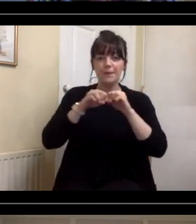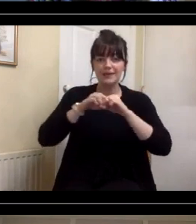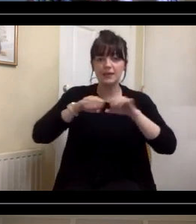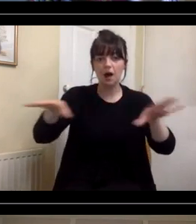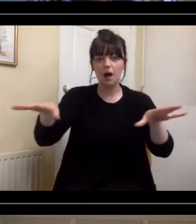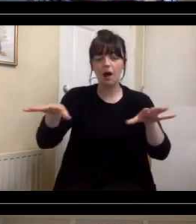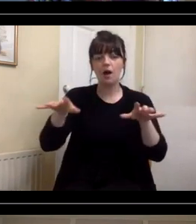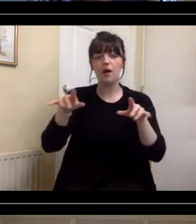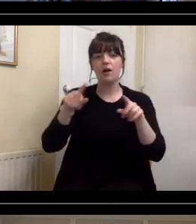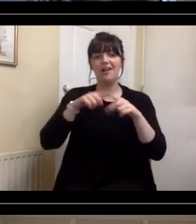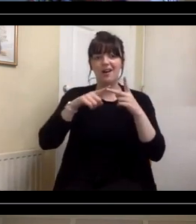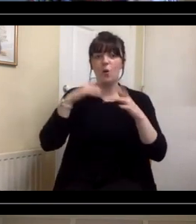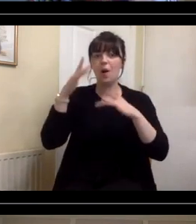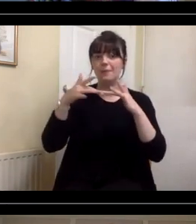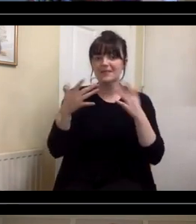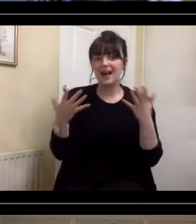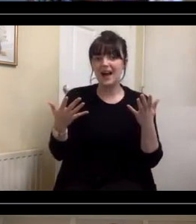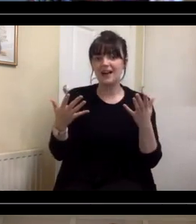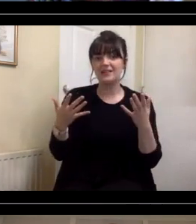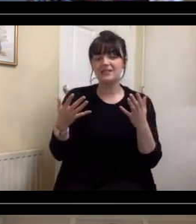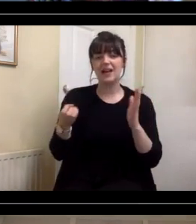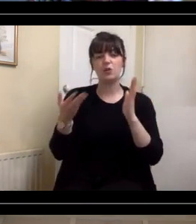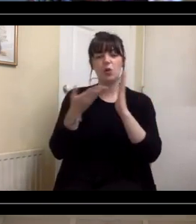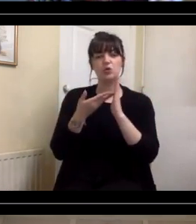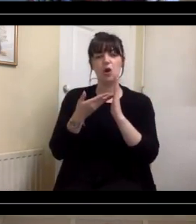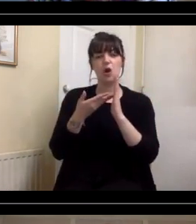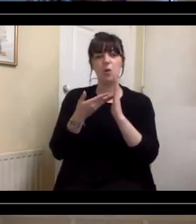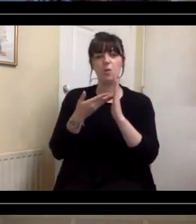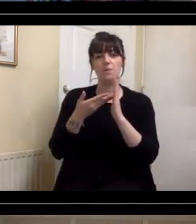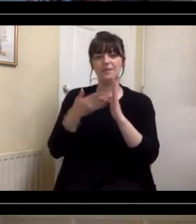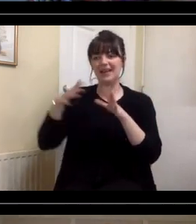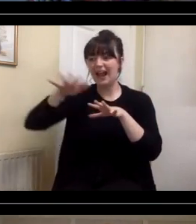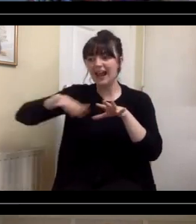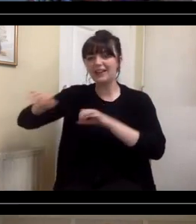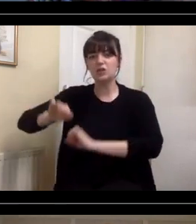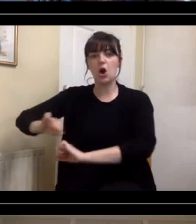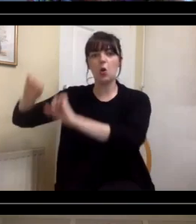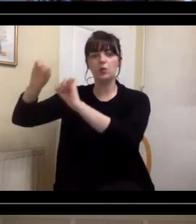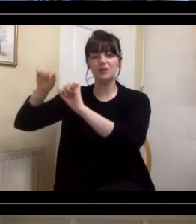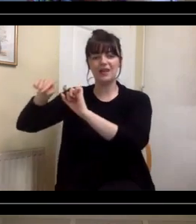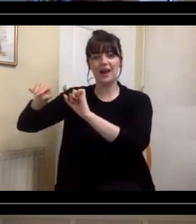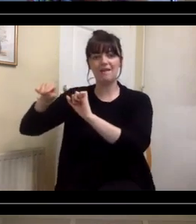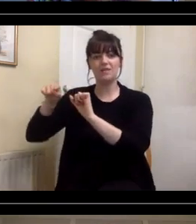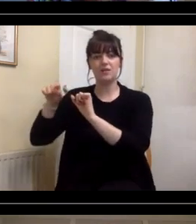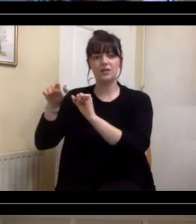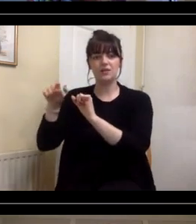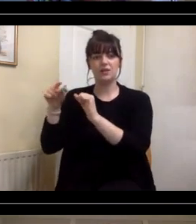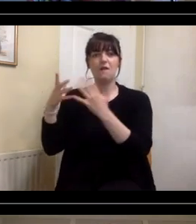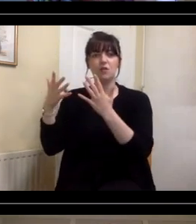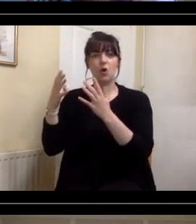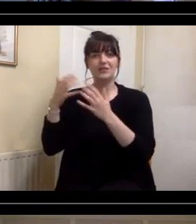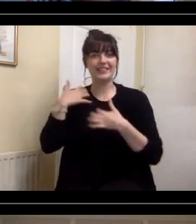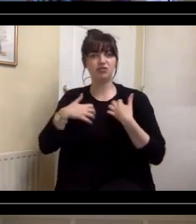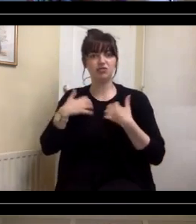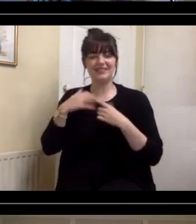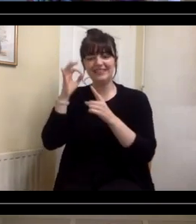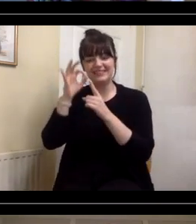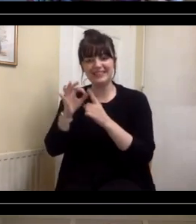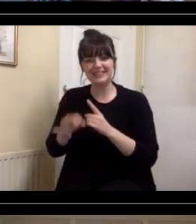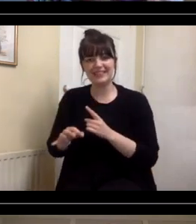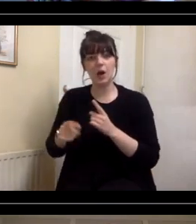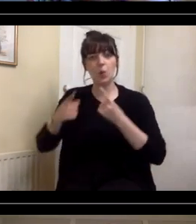websites, and of course landowners who have a particular interest in the detail of some of the consultation, they have been written